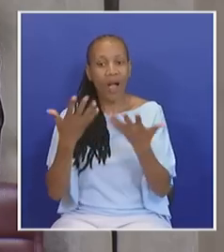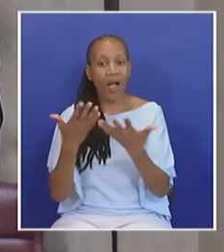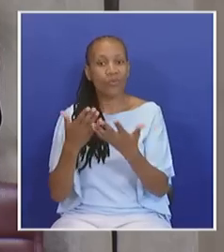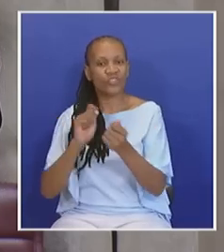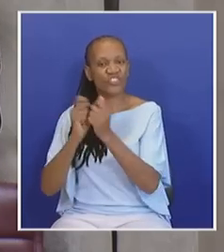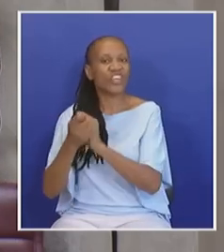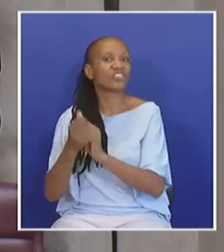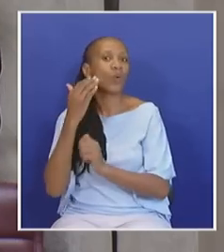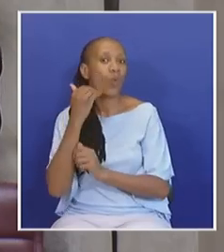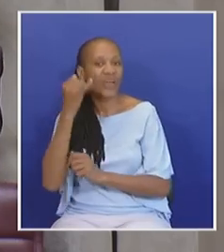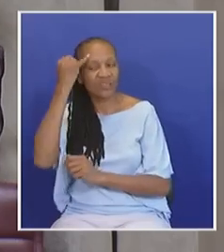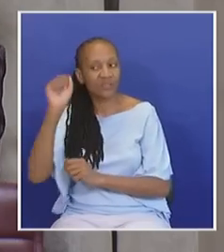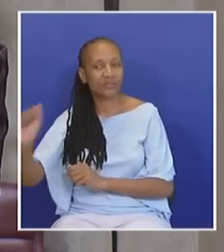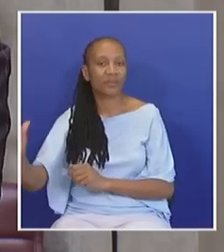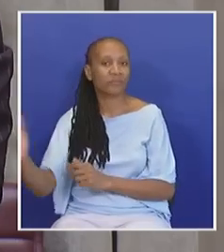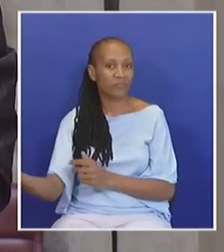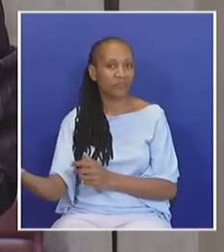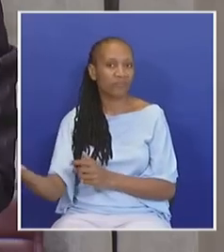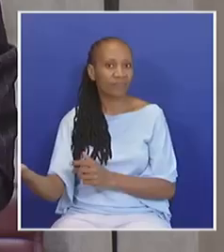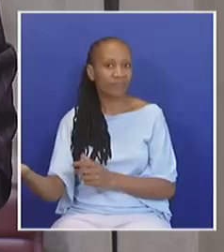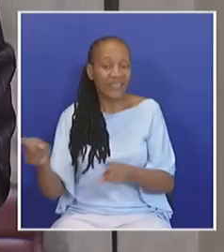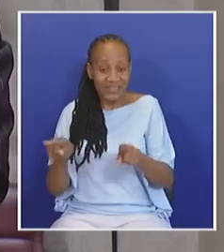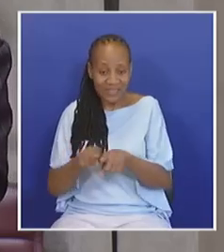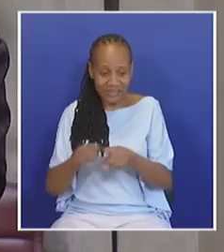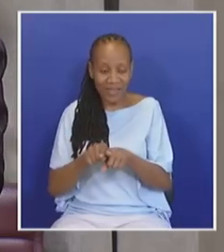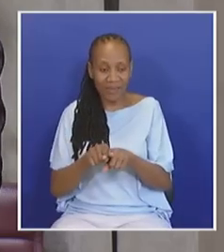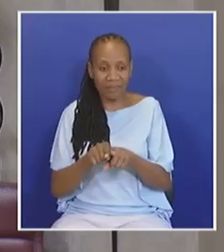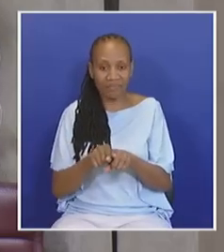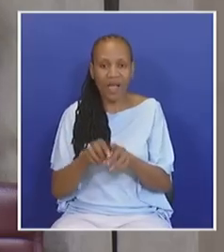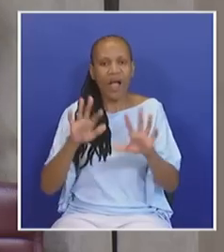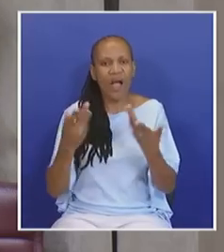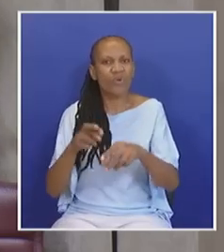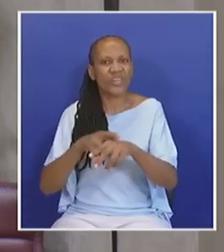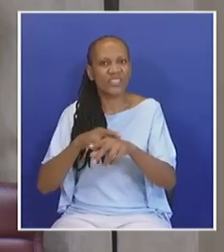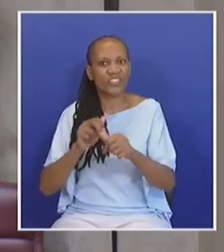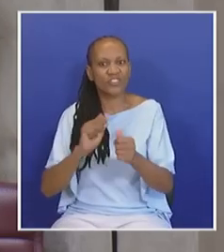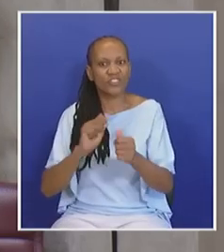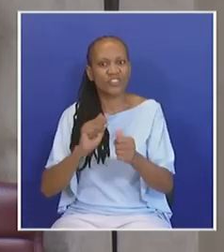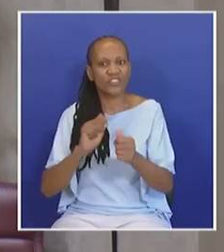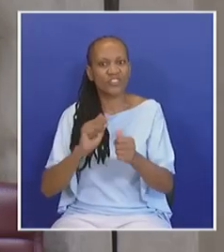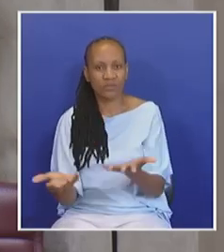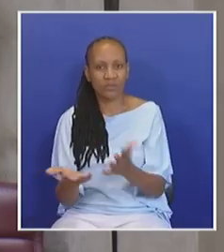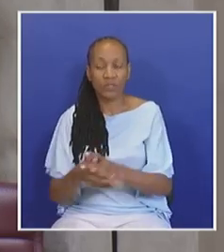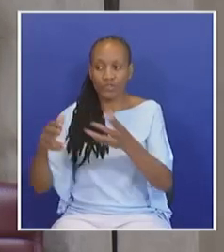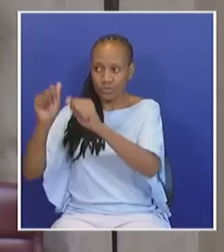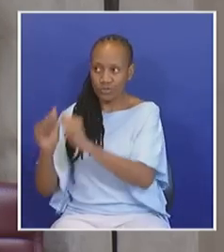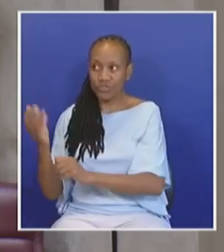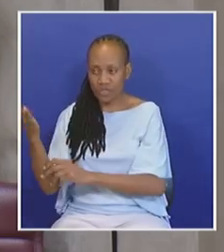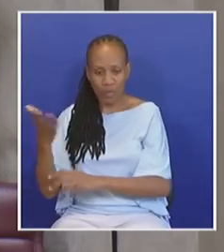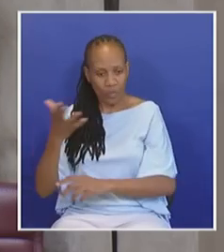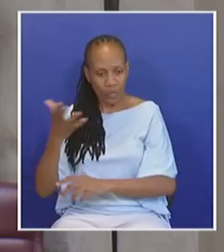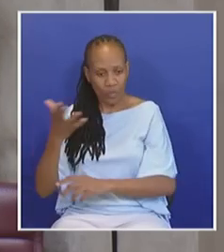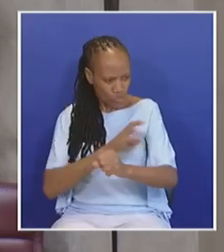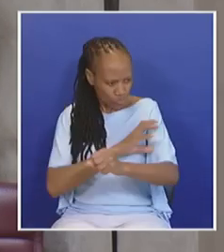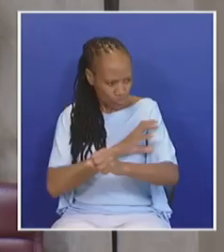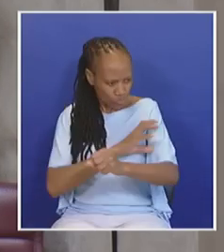victimhood, persecution, and the lugubrious concept of reverse racism. Chairperson, we must strengthen our legal